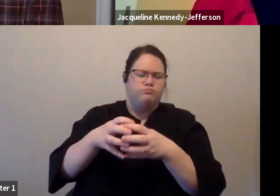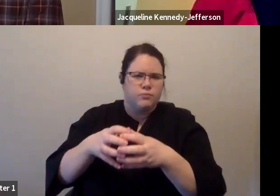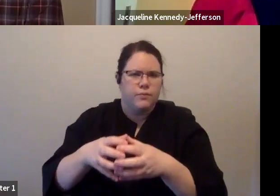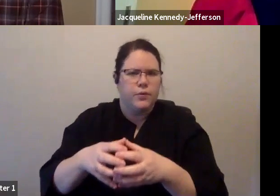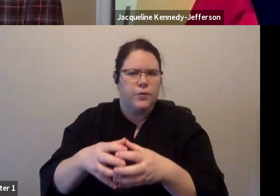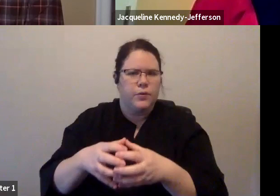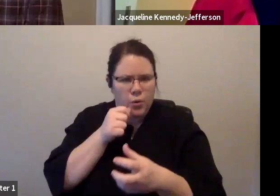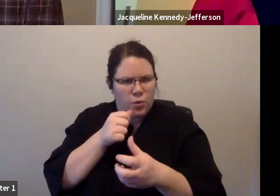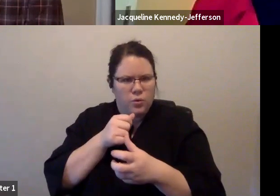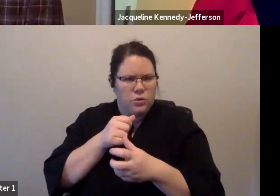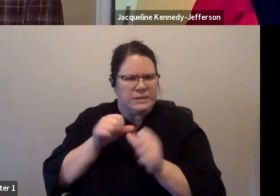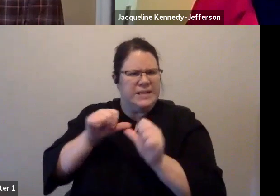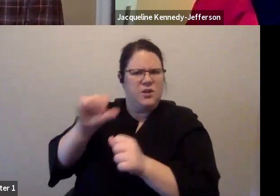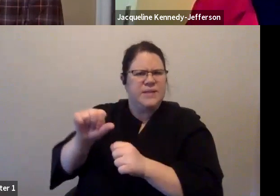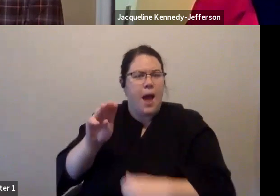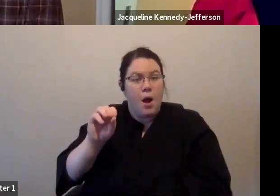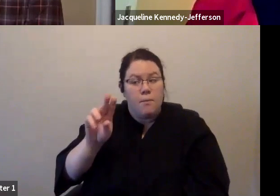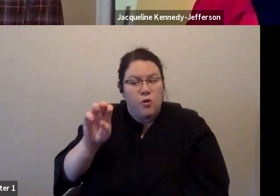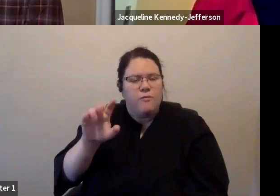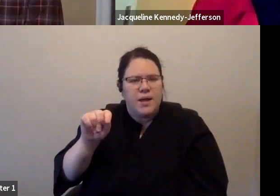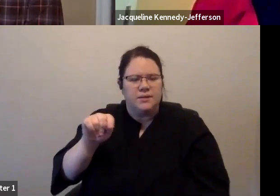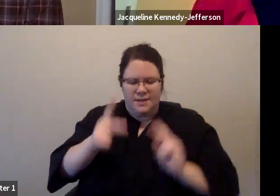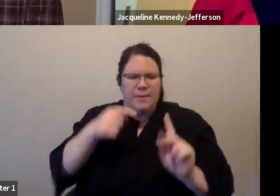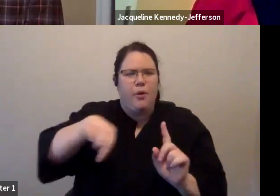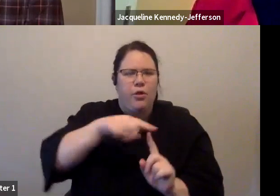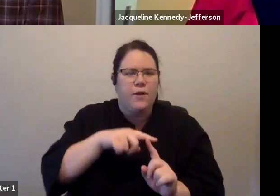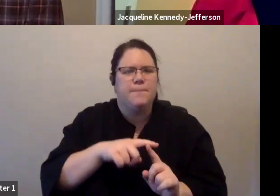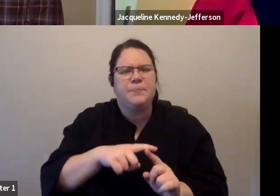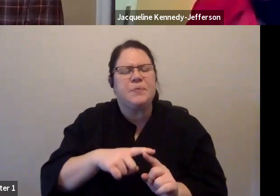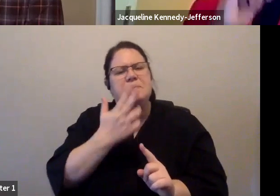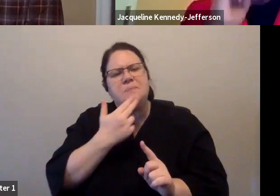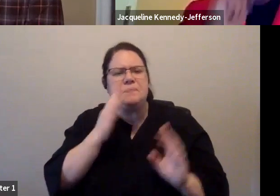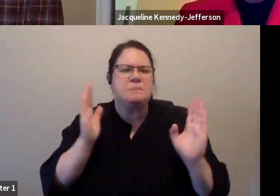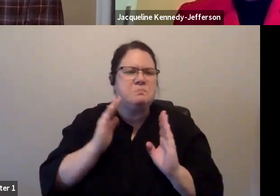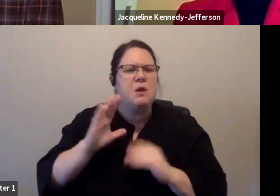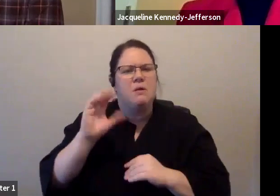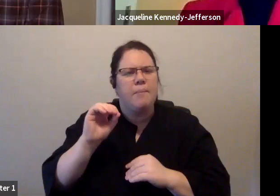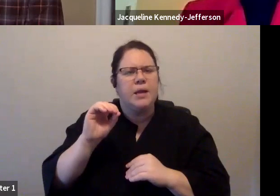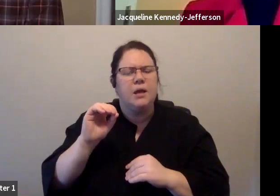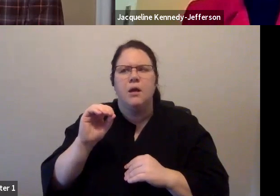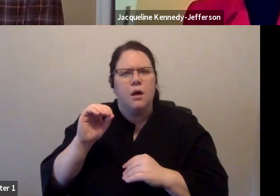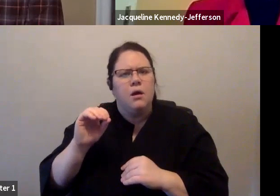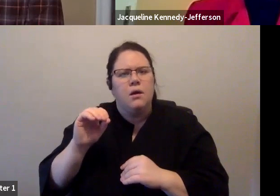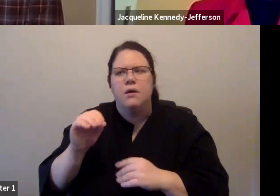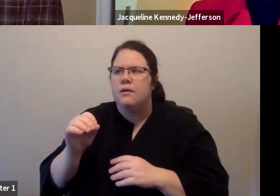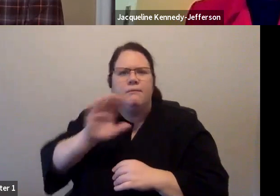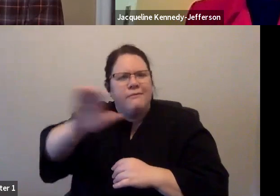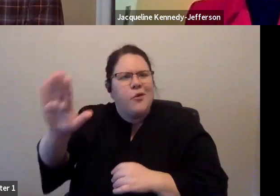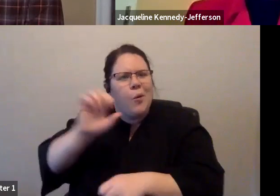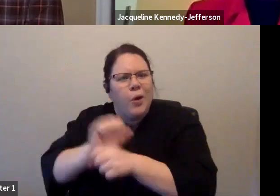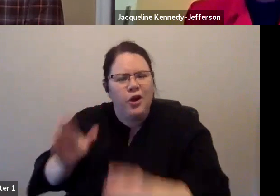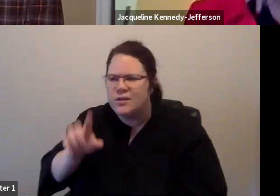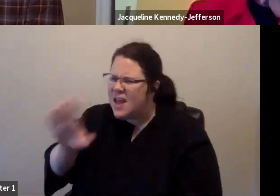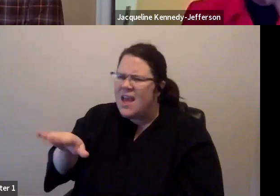themselves. So I would say a smaller, mid-sized company, go out, ask your employees, what is it that you